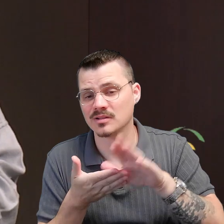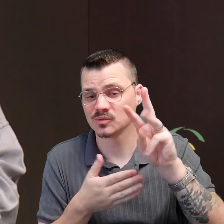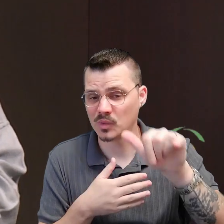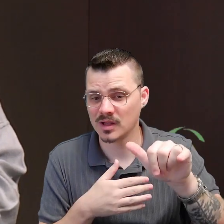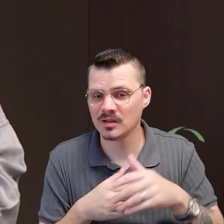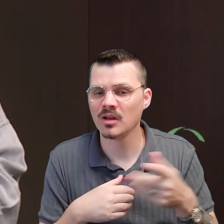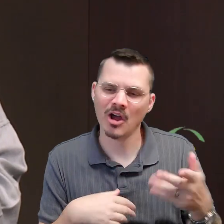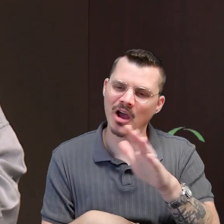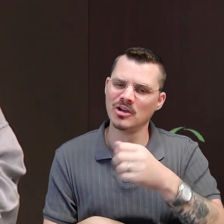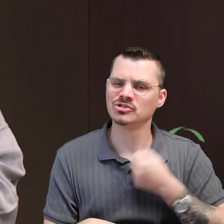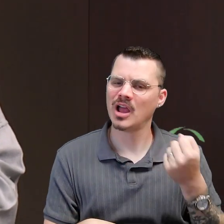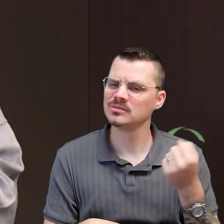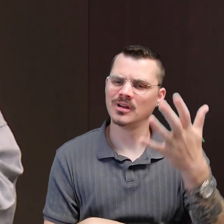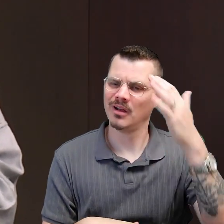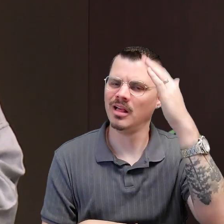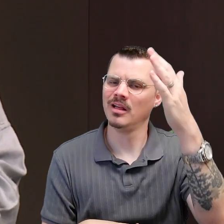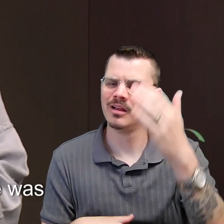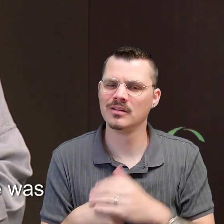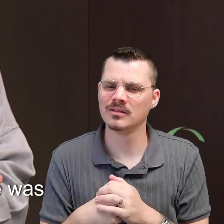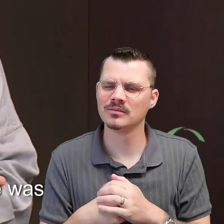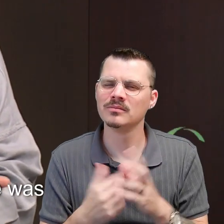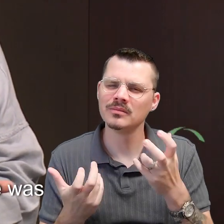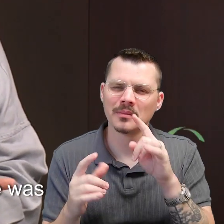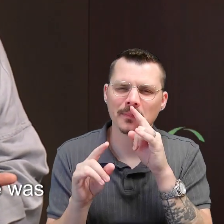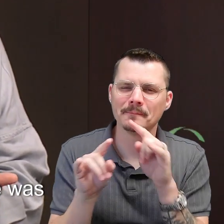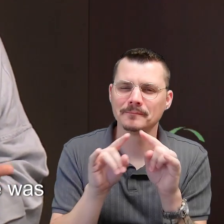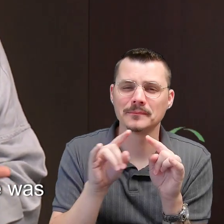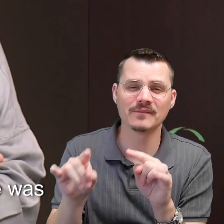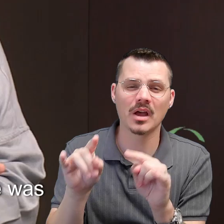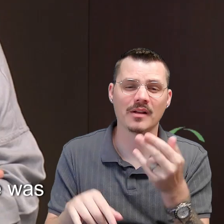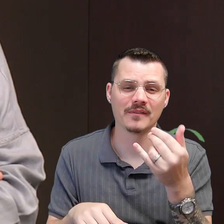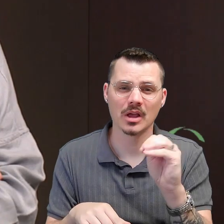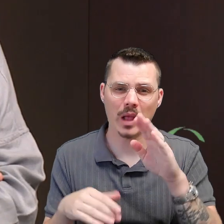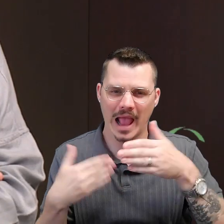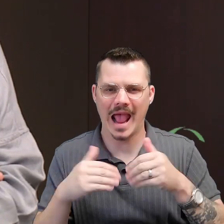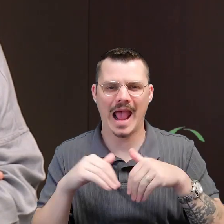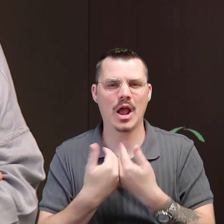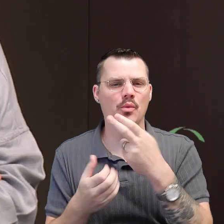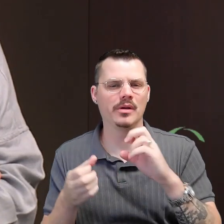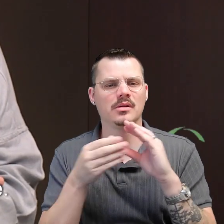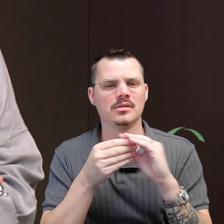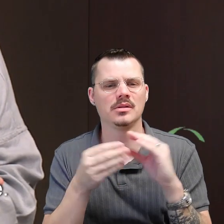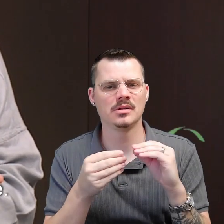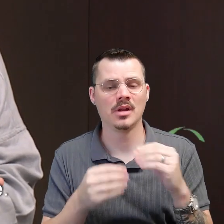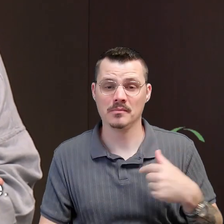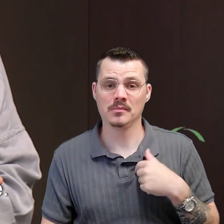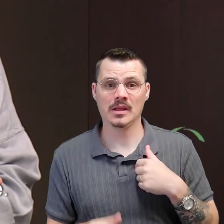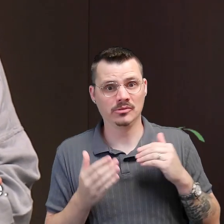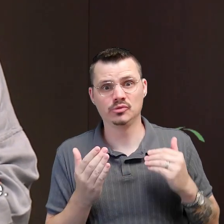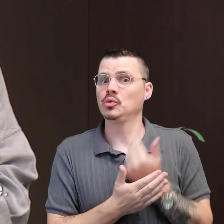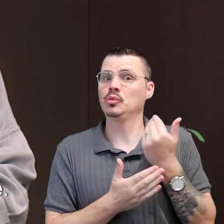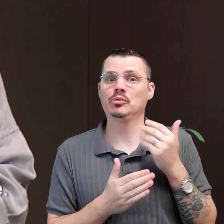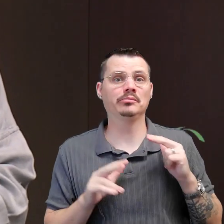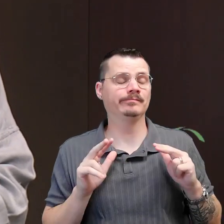way. Hey, Shakespeare. Kind of made fun of him for the way he was talking. And me being a brand